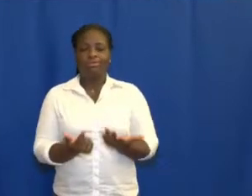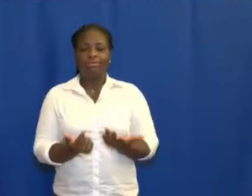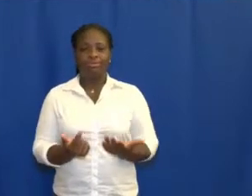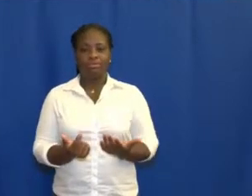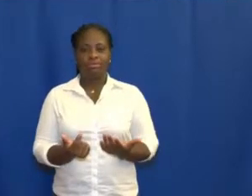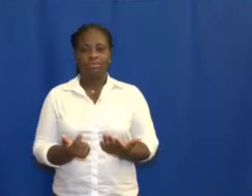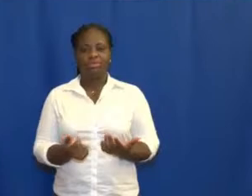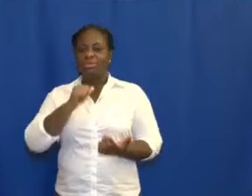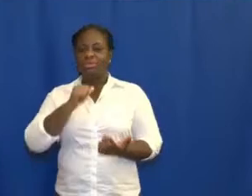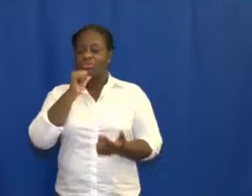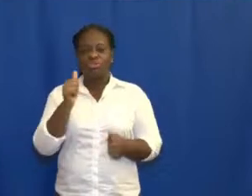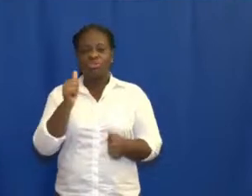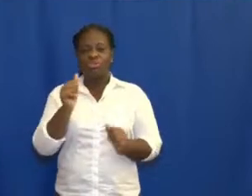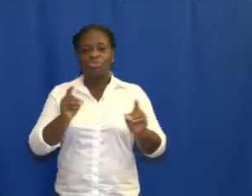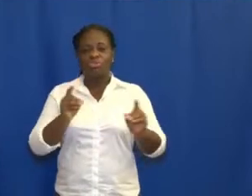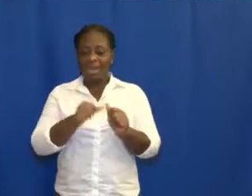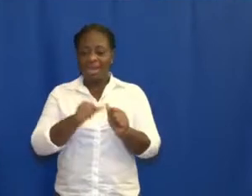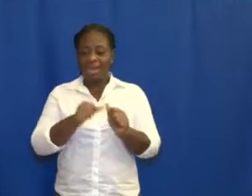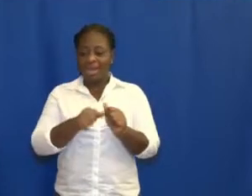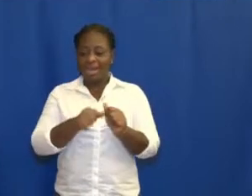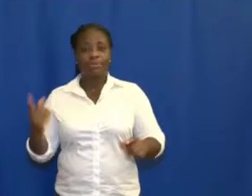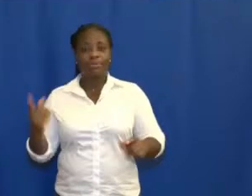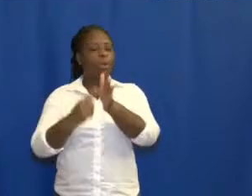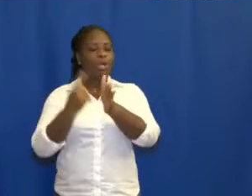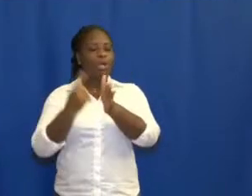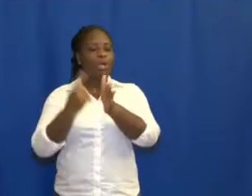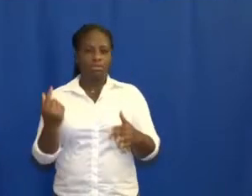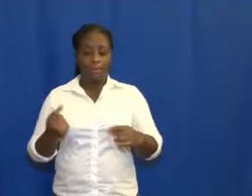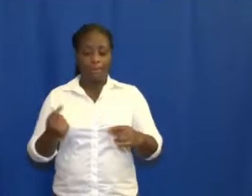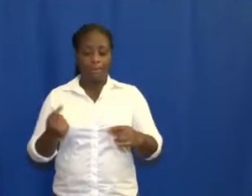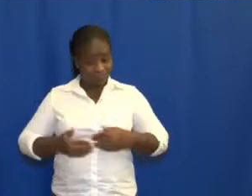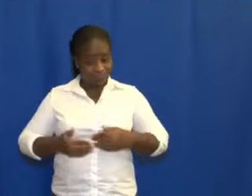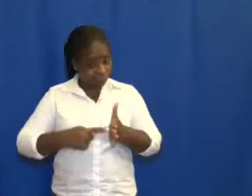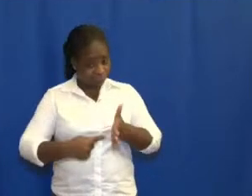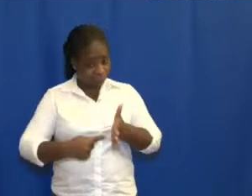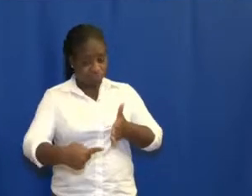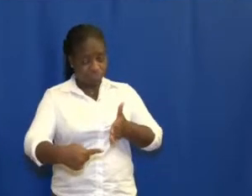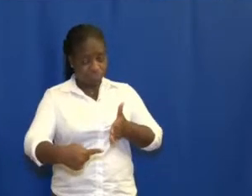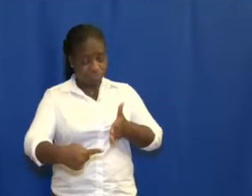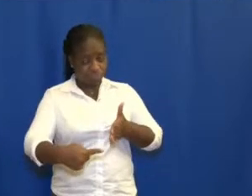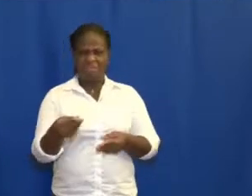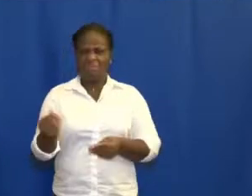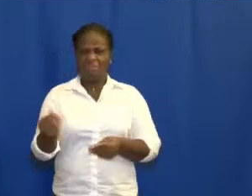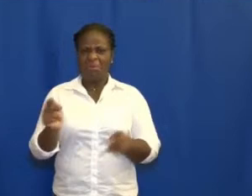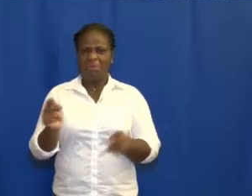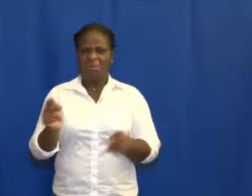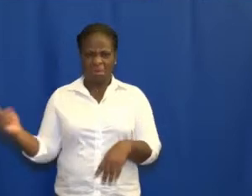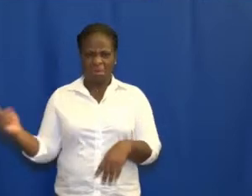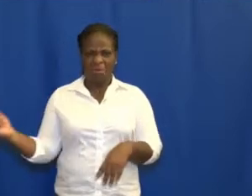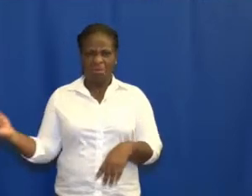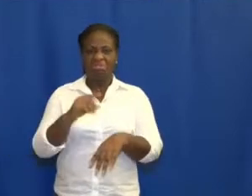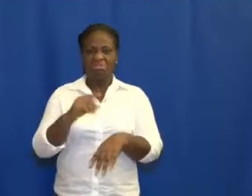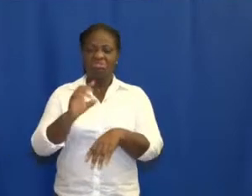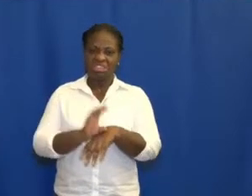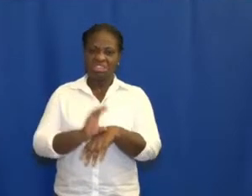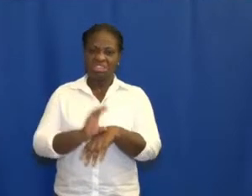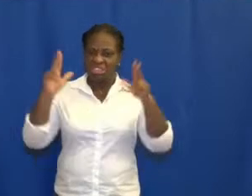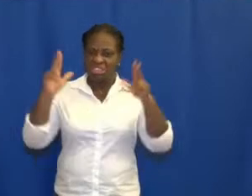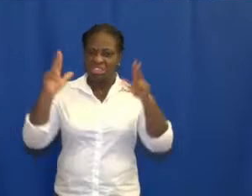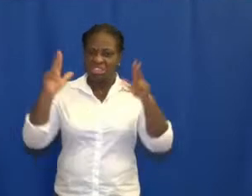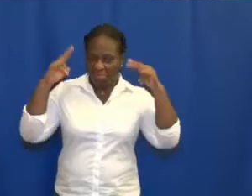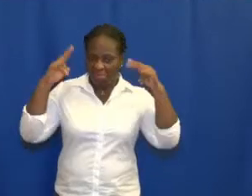Yɛnyɛ biribiara prɛko pɛ. Ɛfiri ɛnnɛ ɛkɔ, nipa kakra bɛtumi akɔ asɔre ne